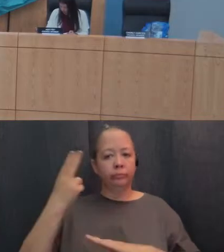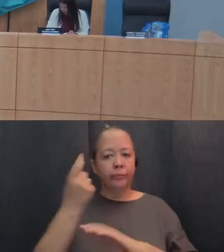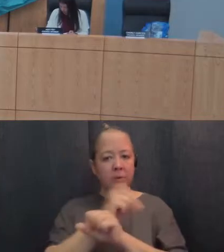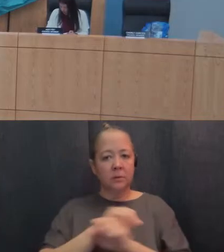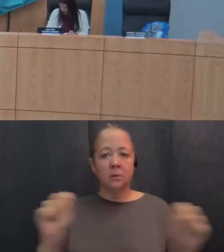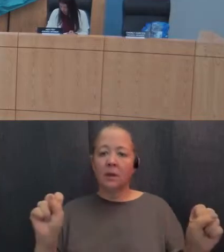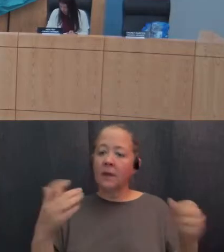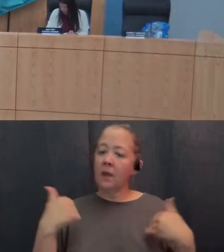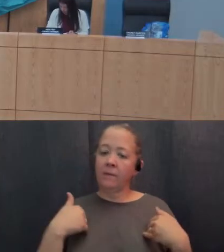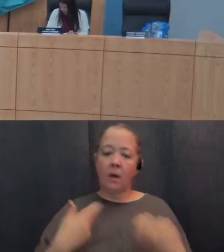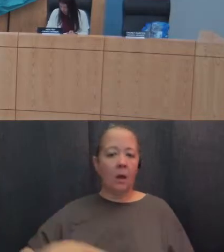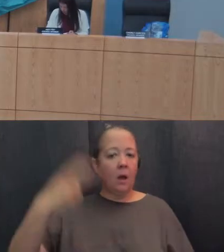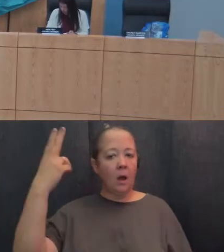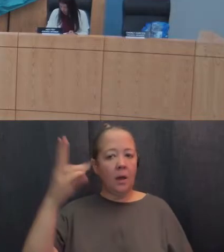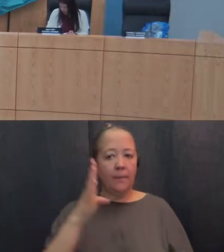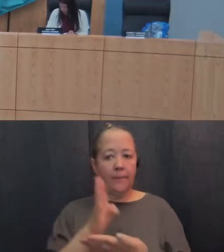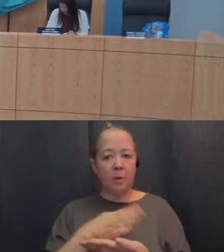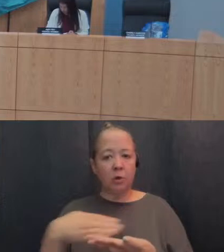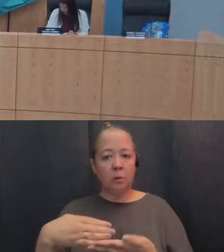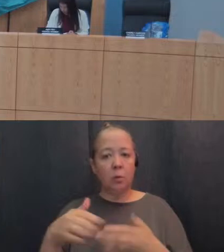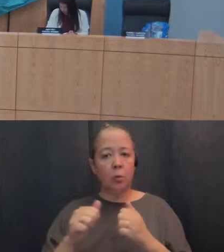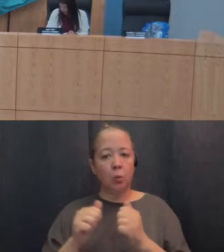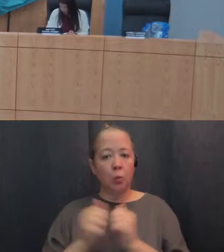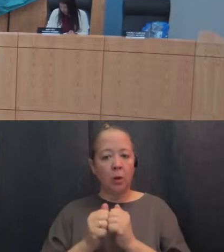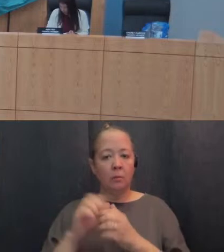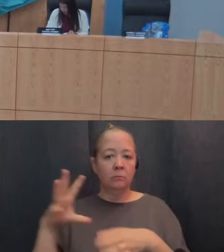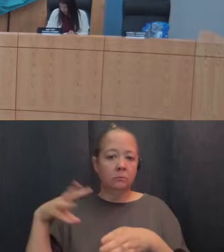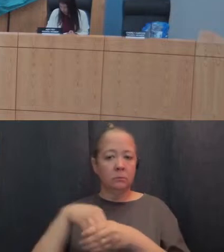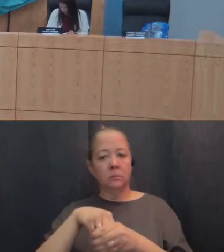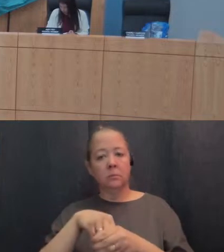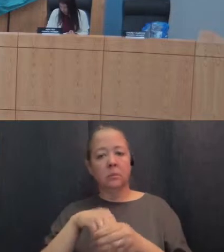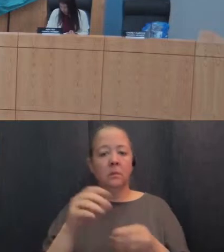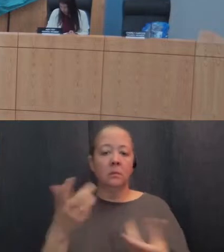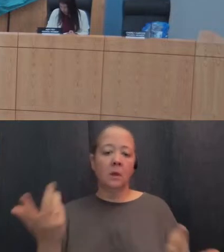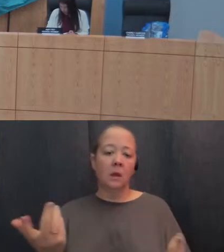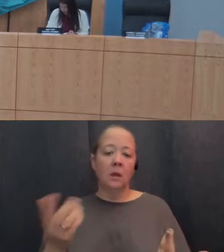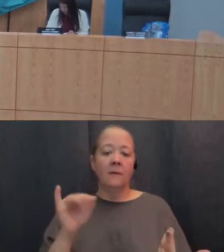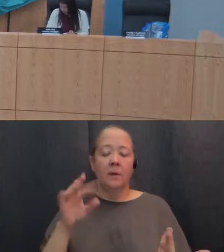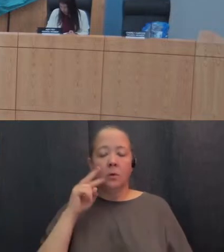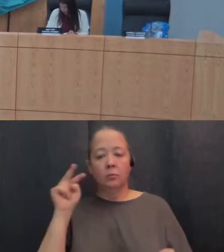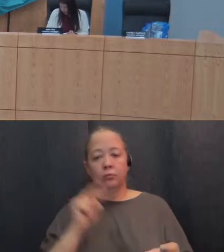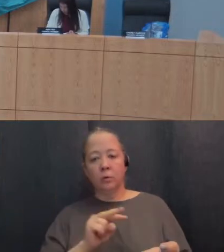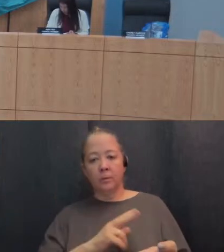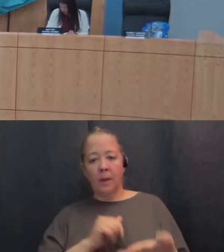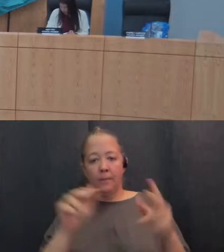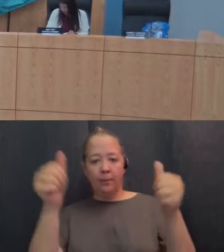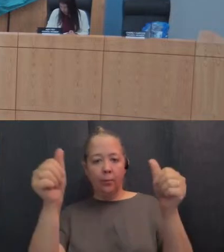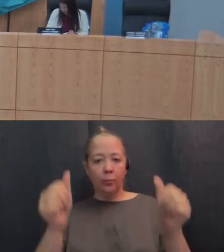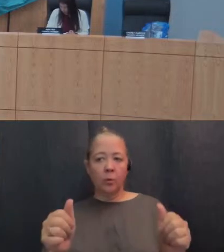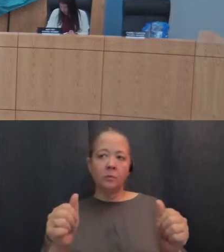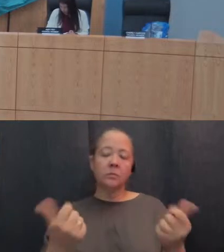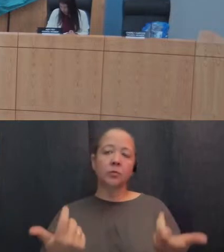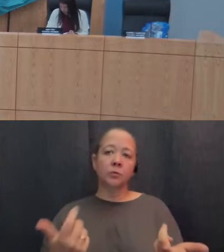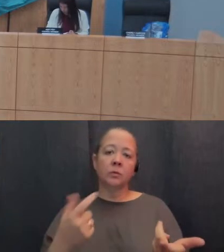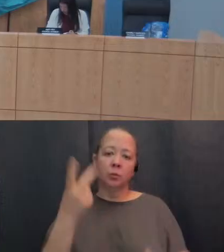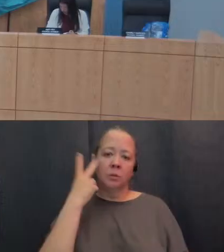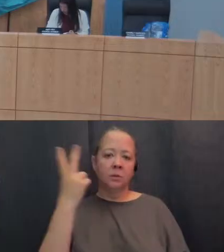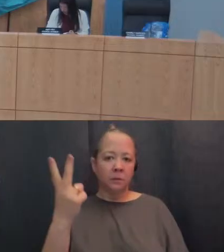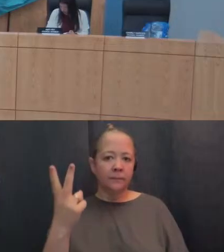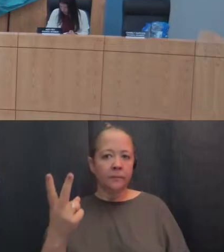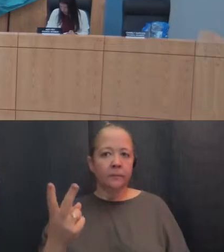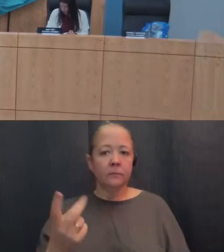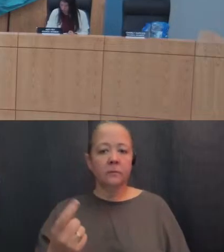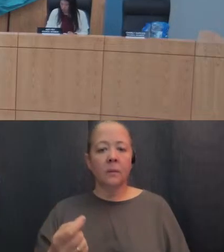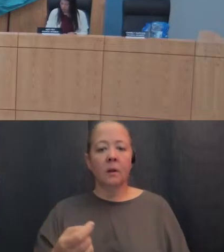you could look at my post, it says that. So that is something that I'm not in the direction of looking at because of the fact that we at